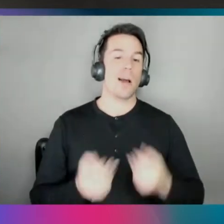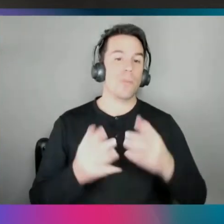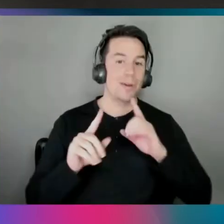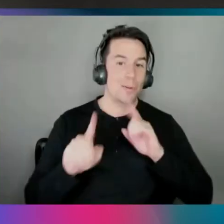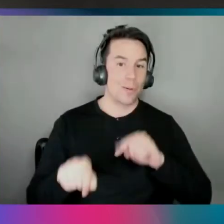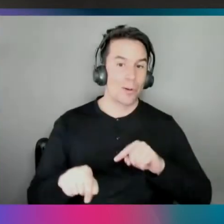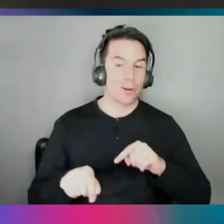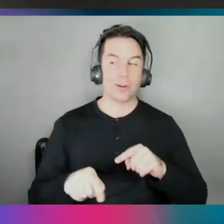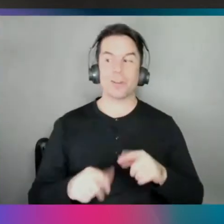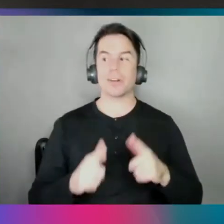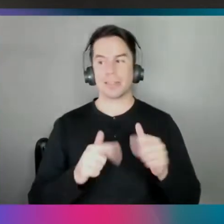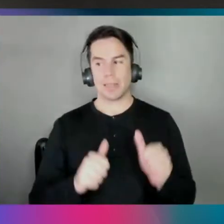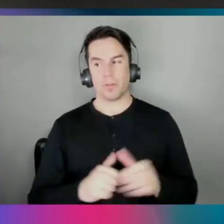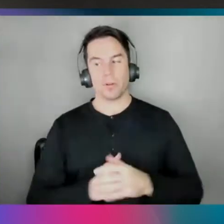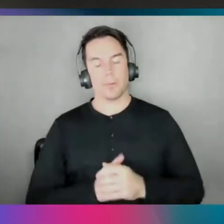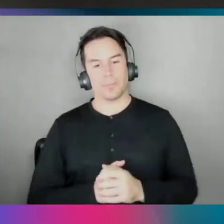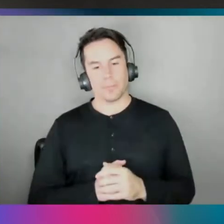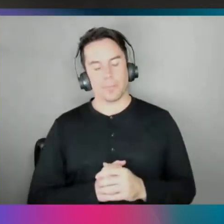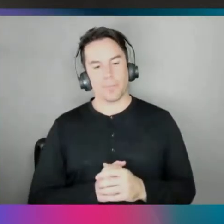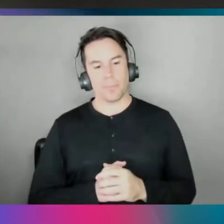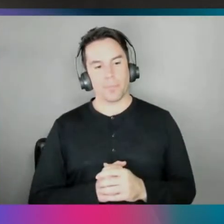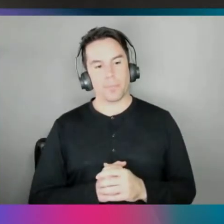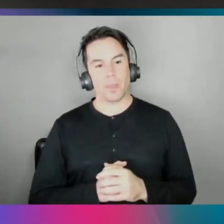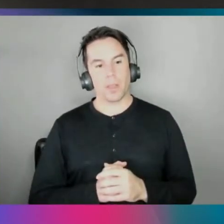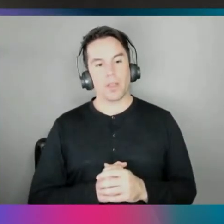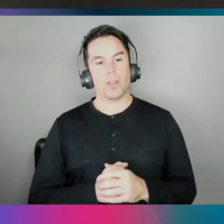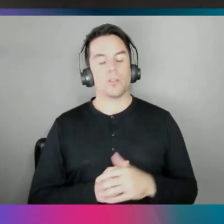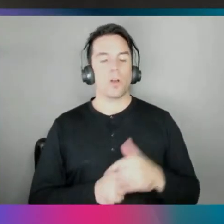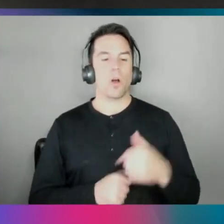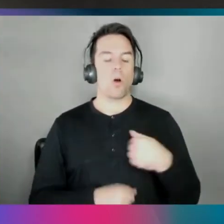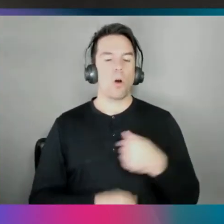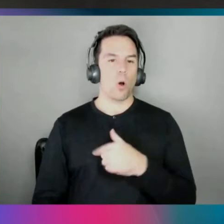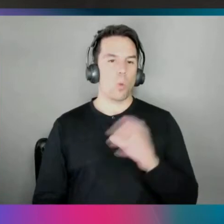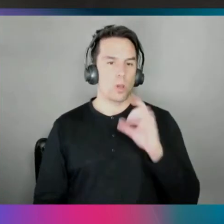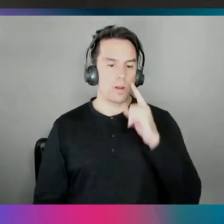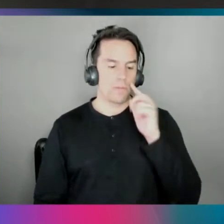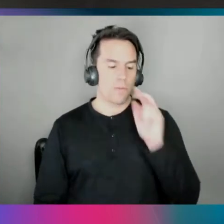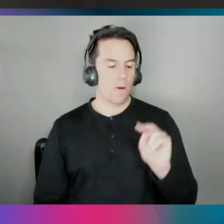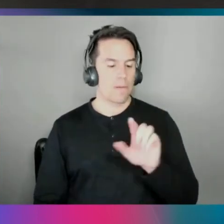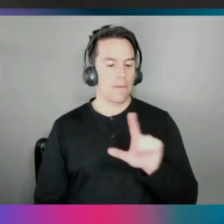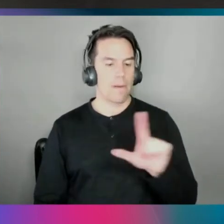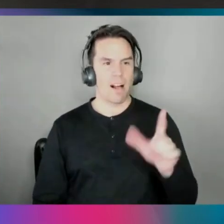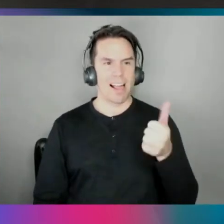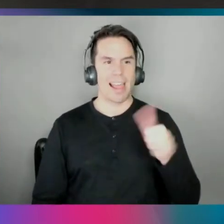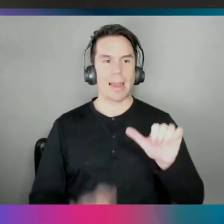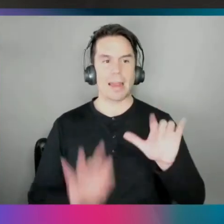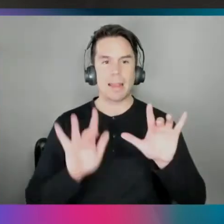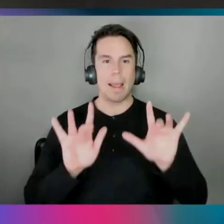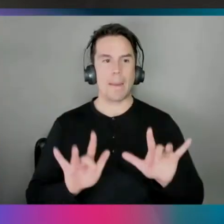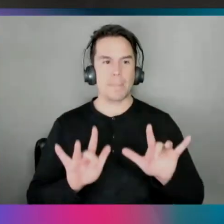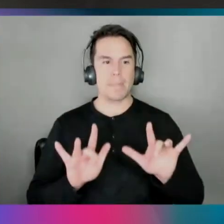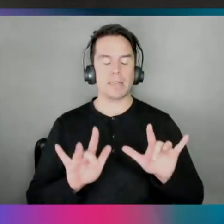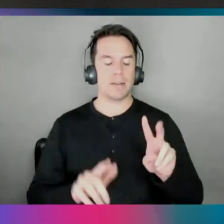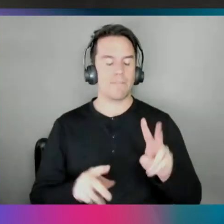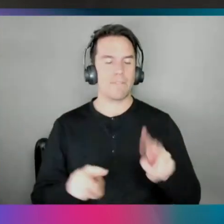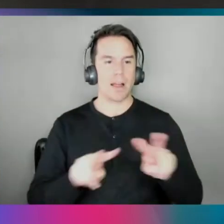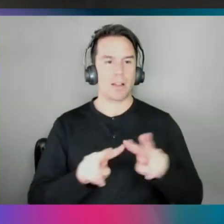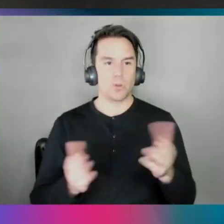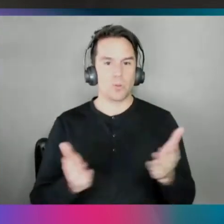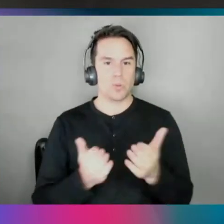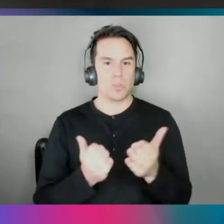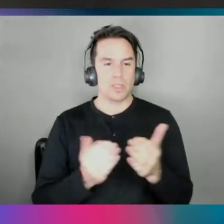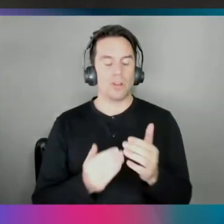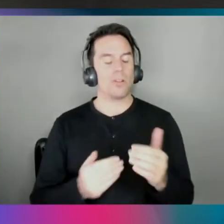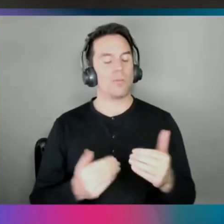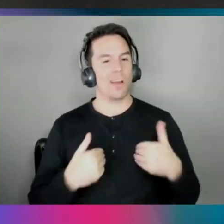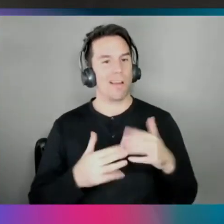we're looking for any nulls, any empty values here. So we're going to, and we're going to go through and, we're going to say, we got a fair amount of data.